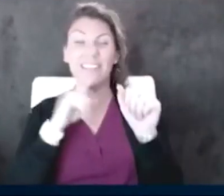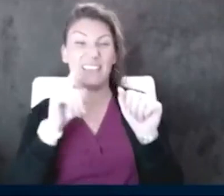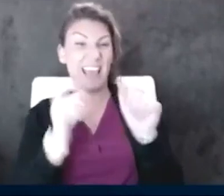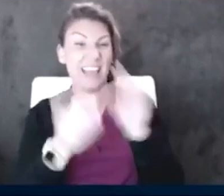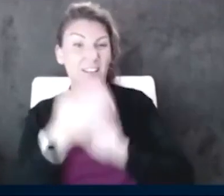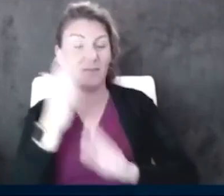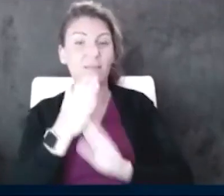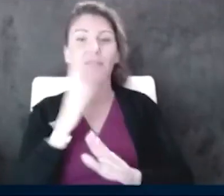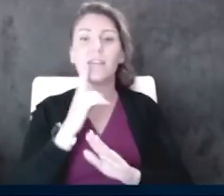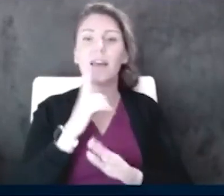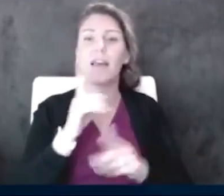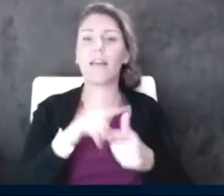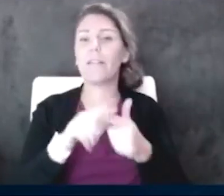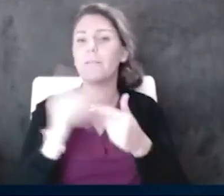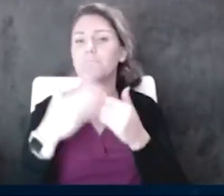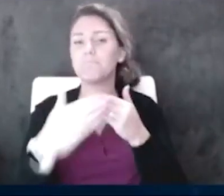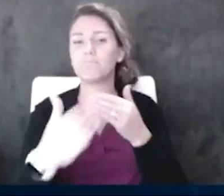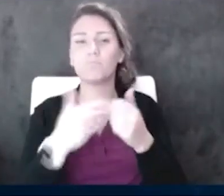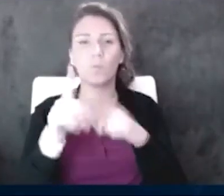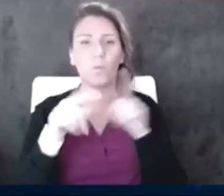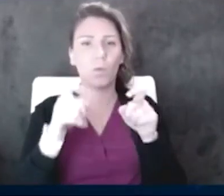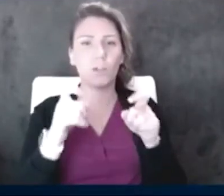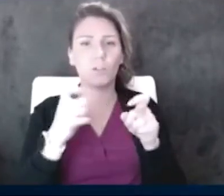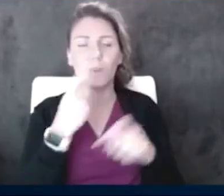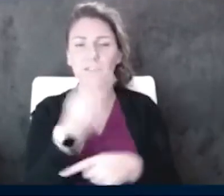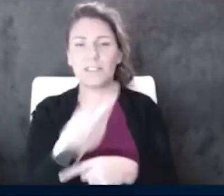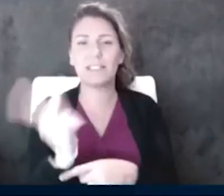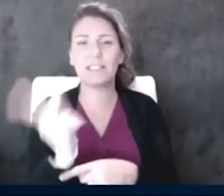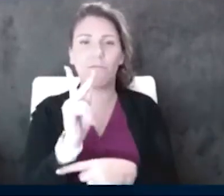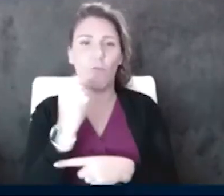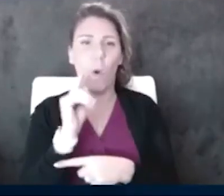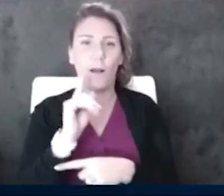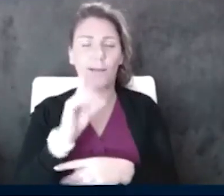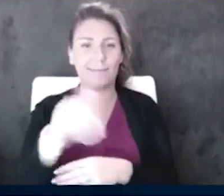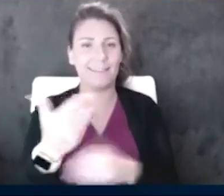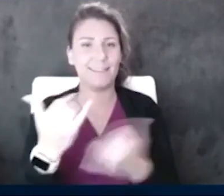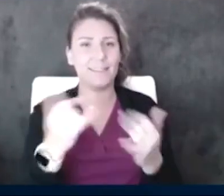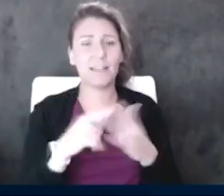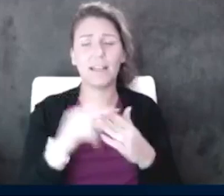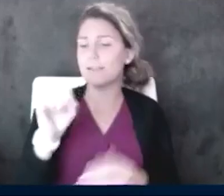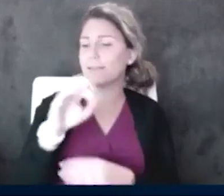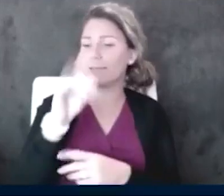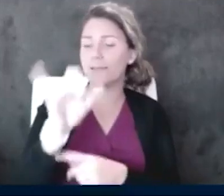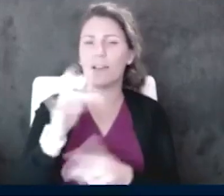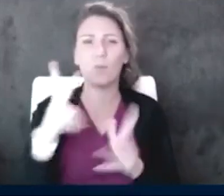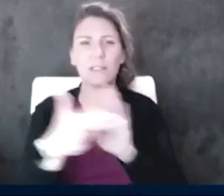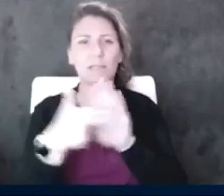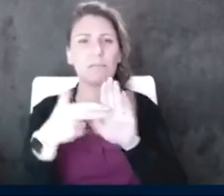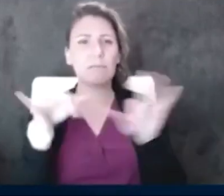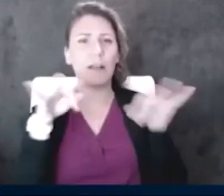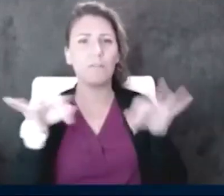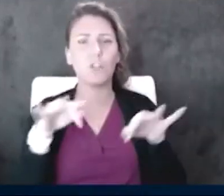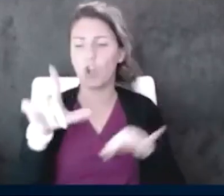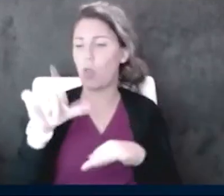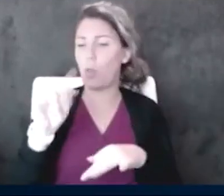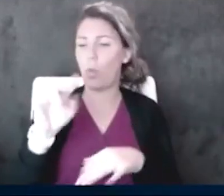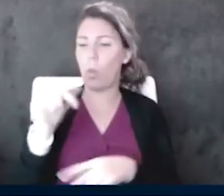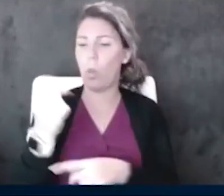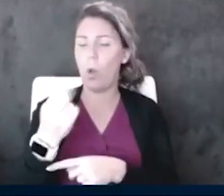we're going to Okay. keep going with questions because we have several for our guests today. But Sandy wants to know, what is the definition of long haul? My father-in-law got out of the hospital,